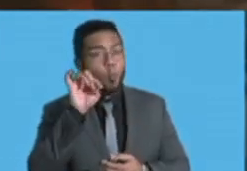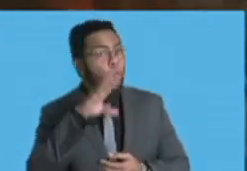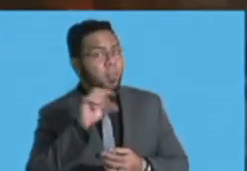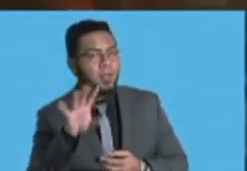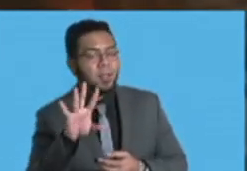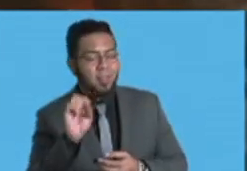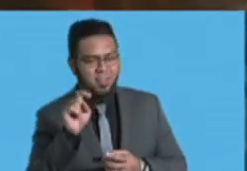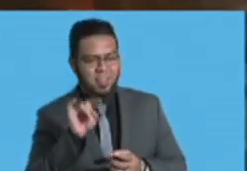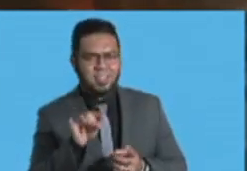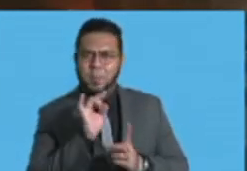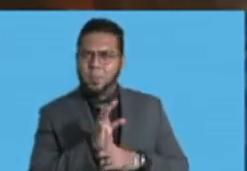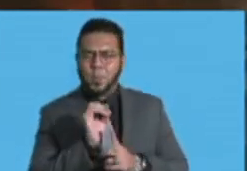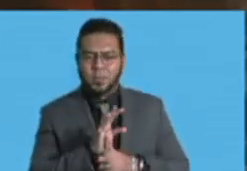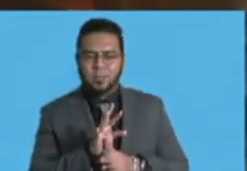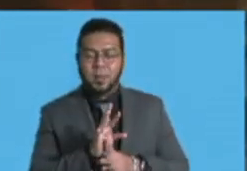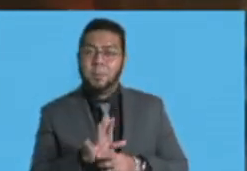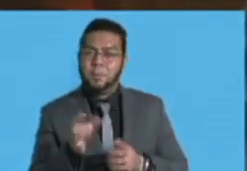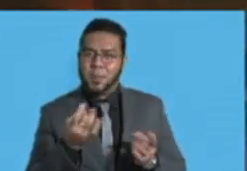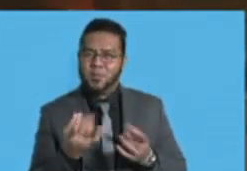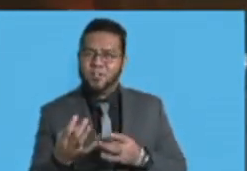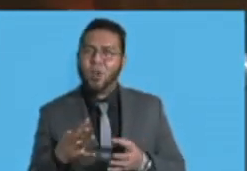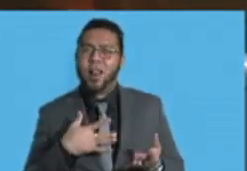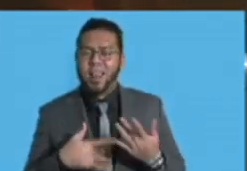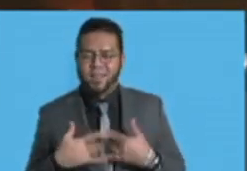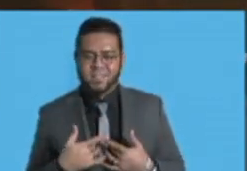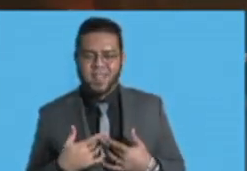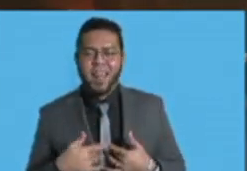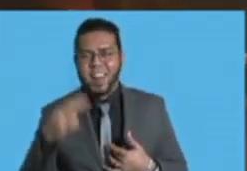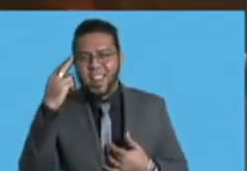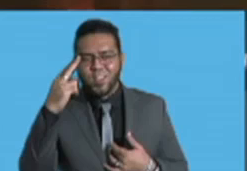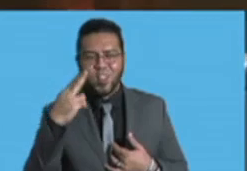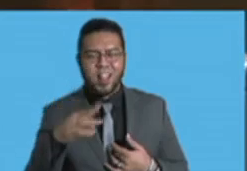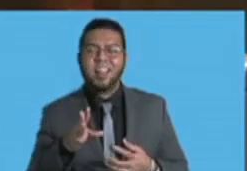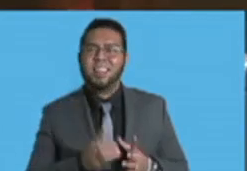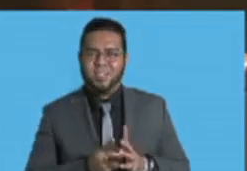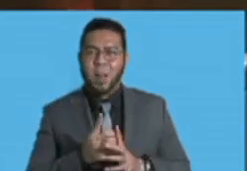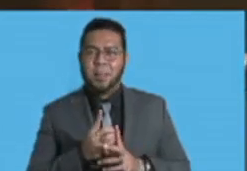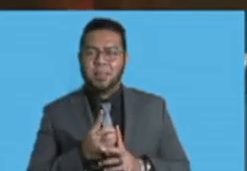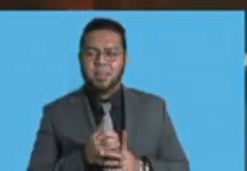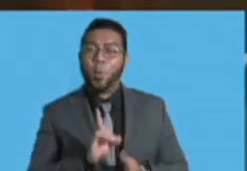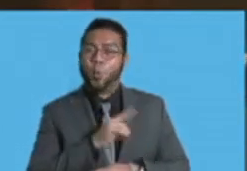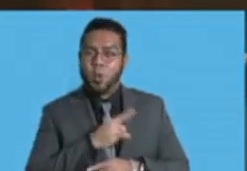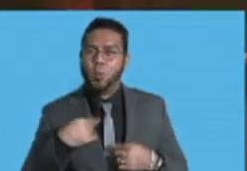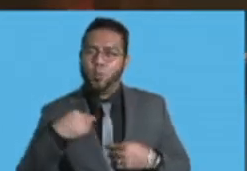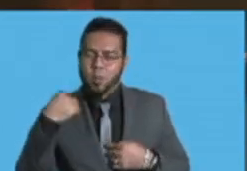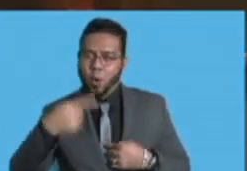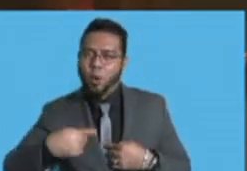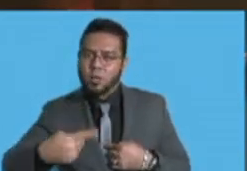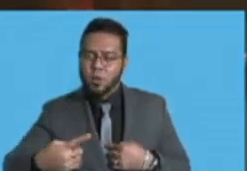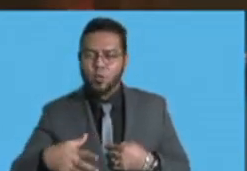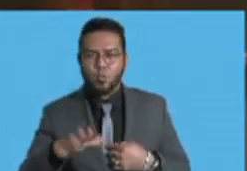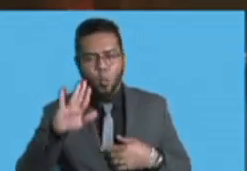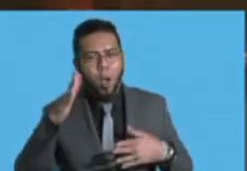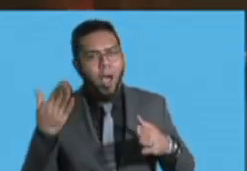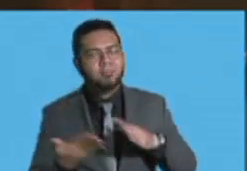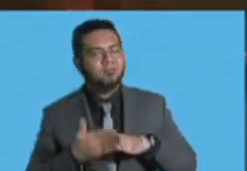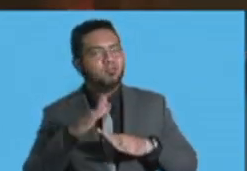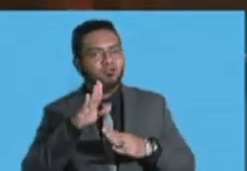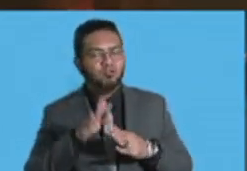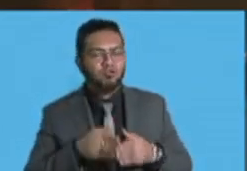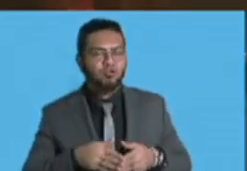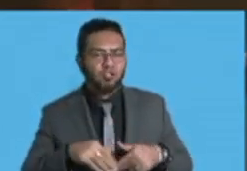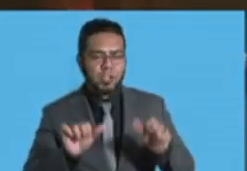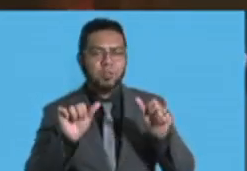this essential preparation for life and national development, we will continue to underachieve. It is a